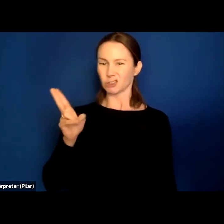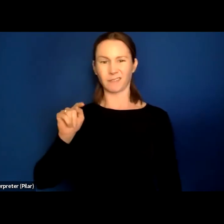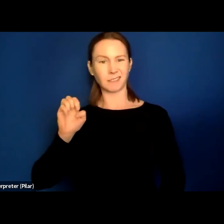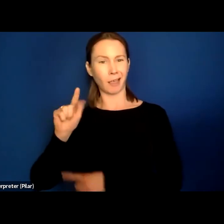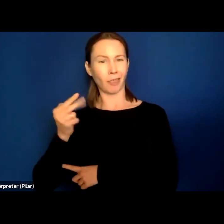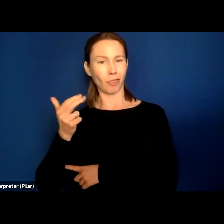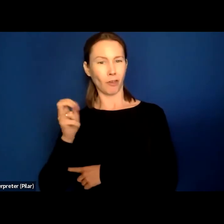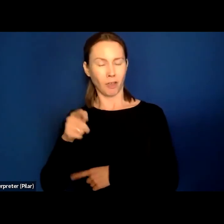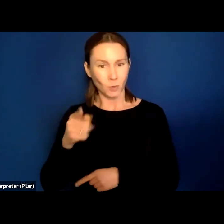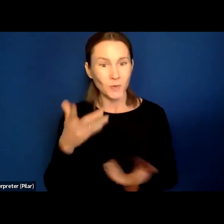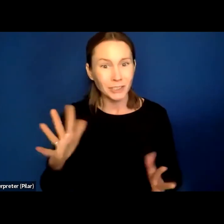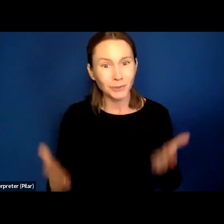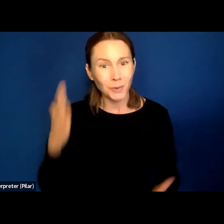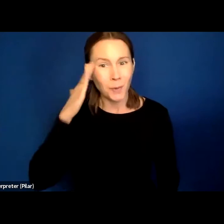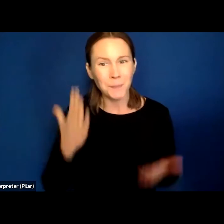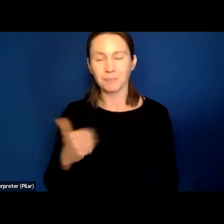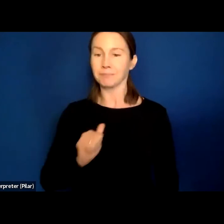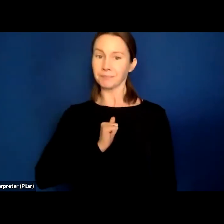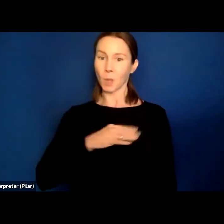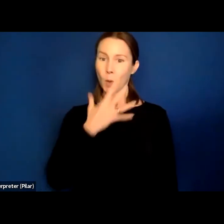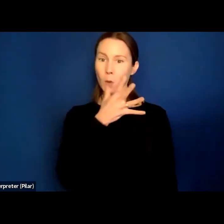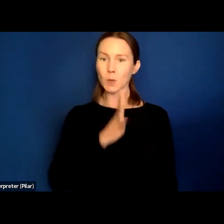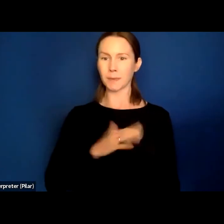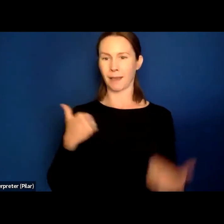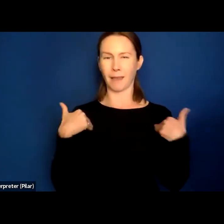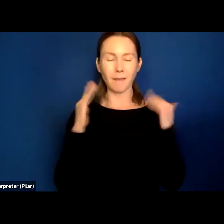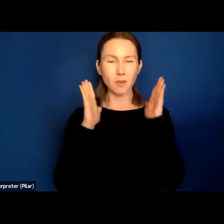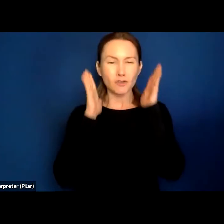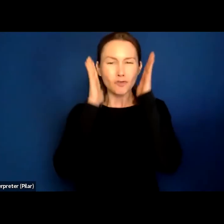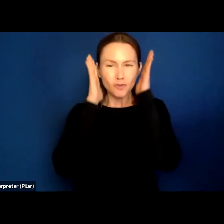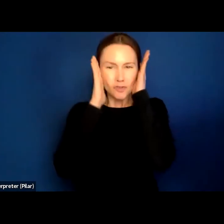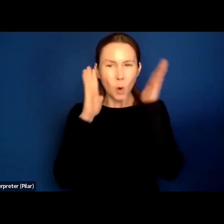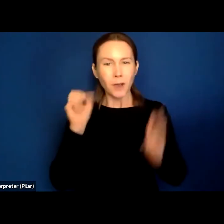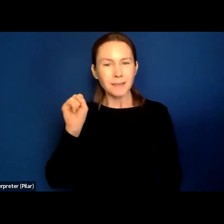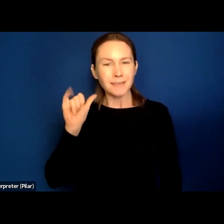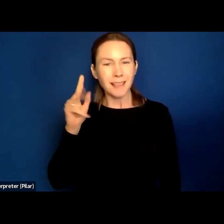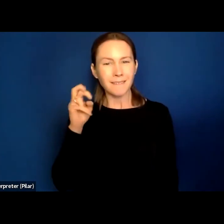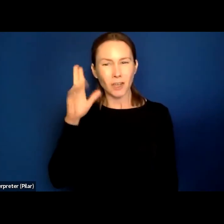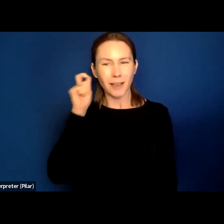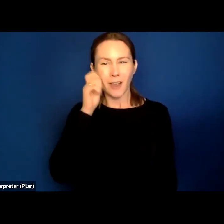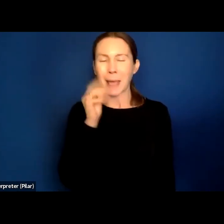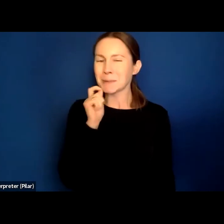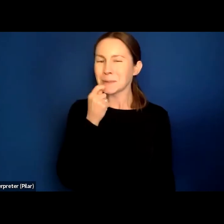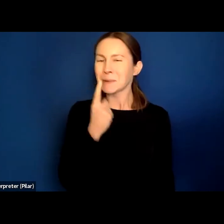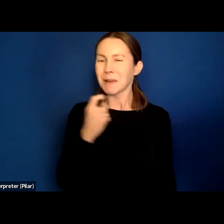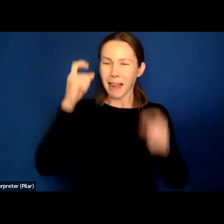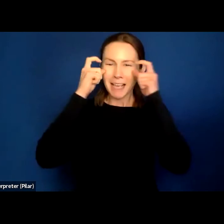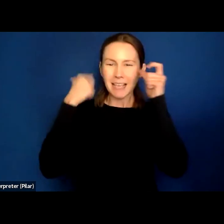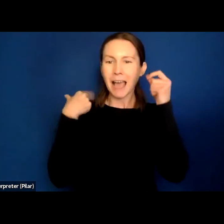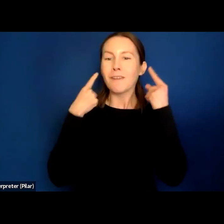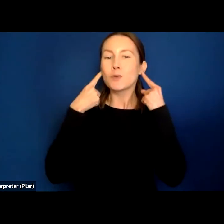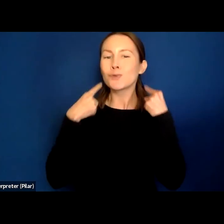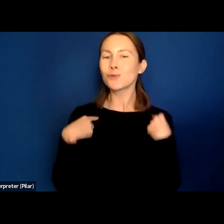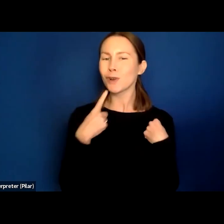know. I'm a white woman with short silver hair and cool red glasses with long red